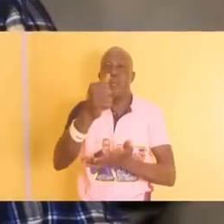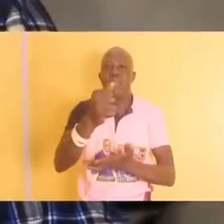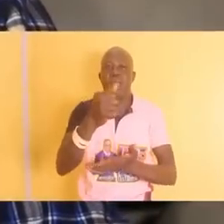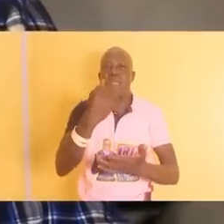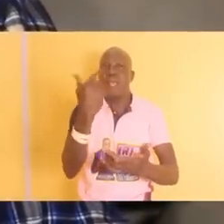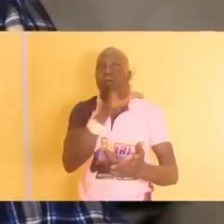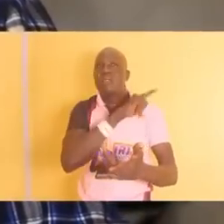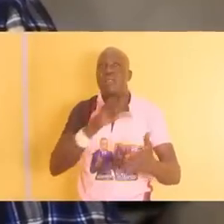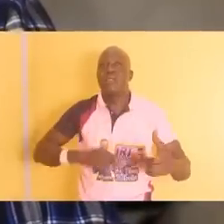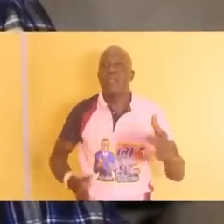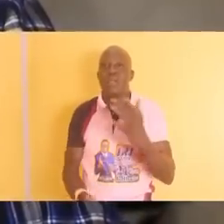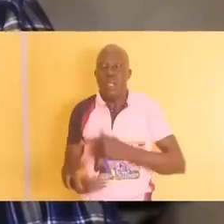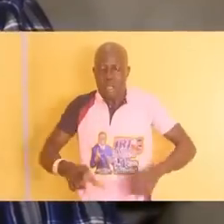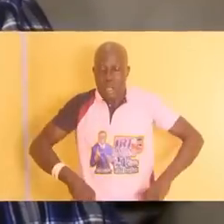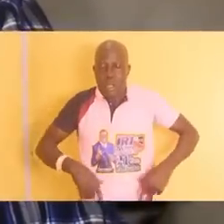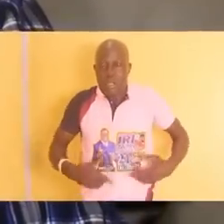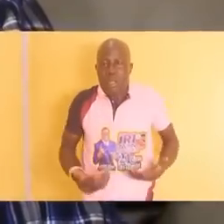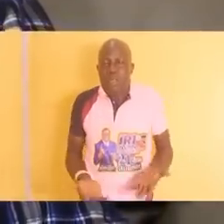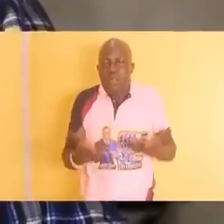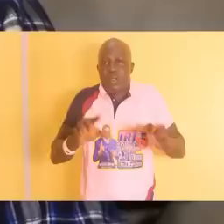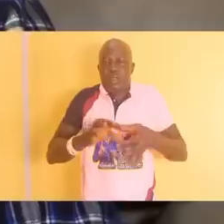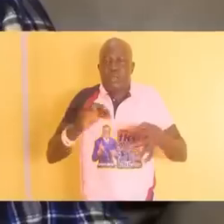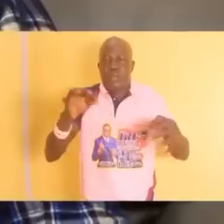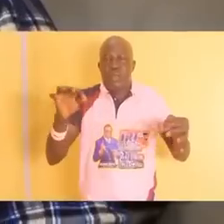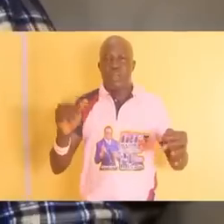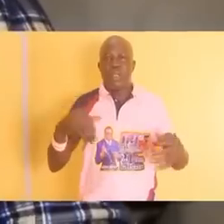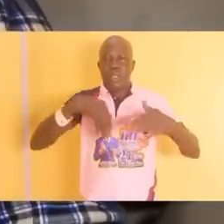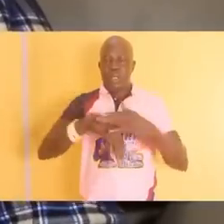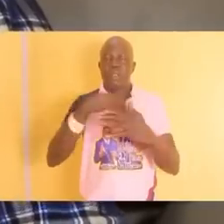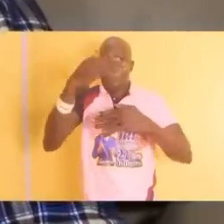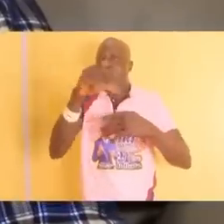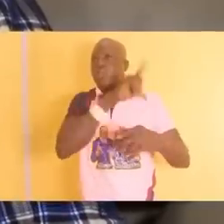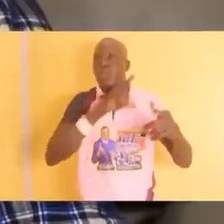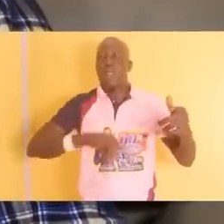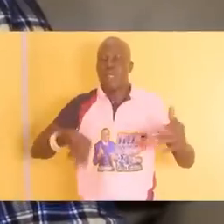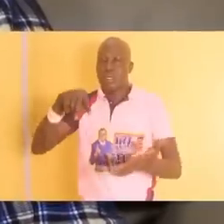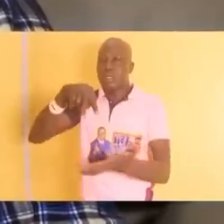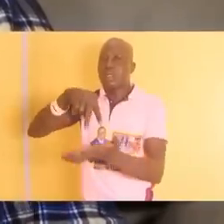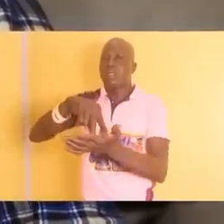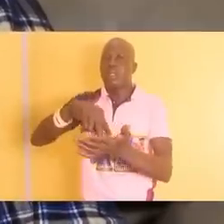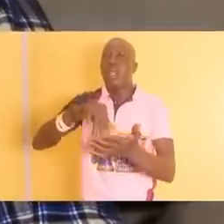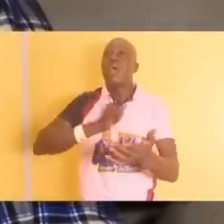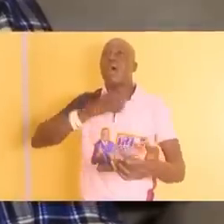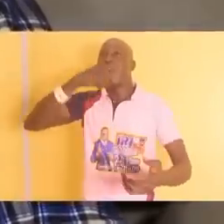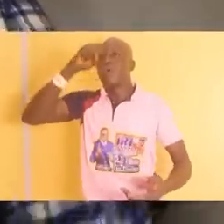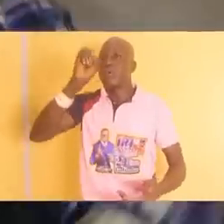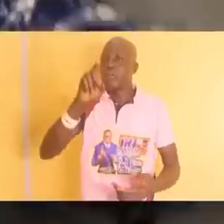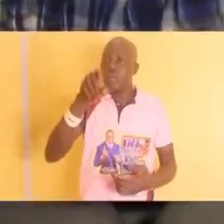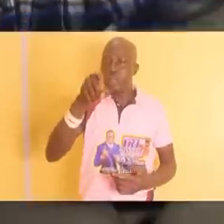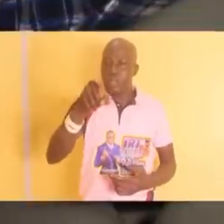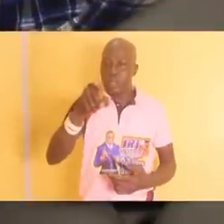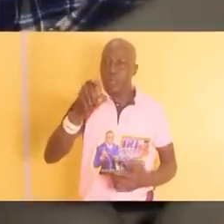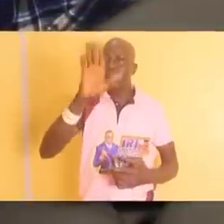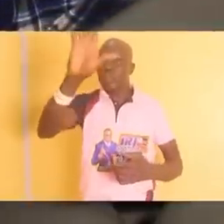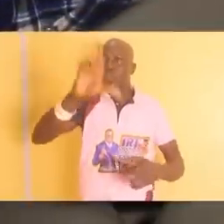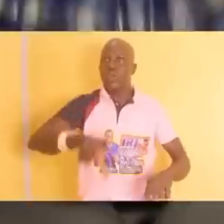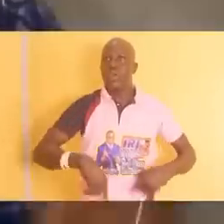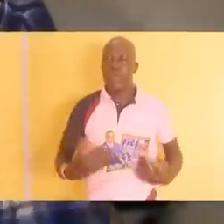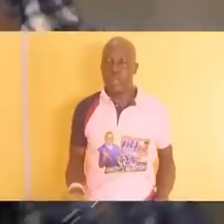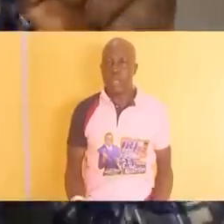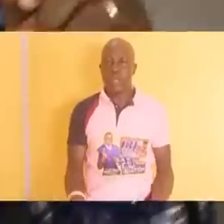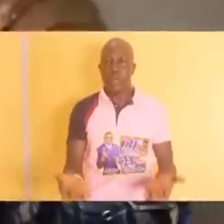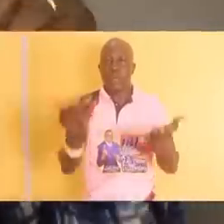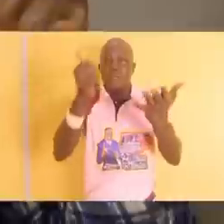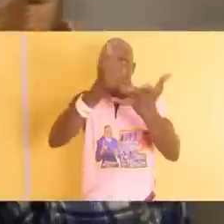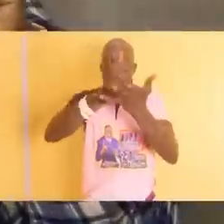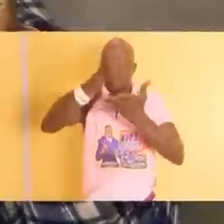Bí Olúwa ti ń bẹ tí ẹ̀mí ẹ̀ wá. Has not lived an experience. Ní iwájú Olúwa tí ẹ̀mí. Before the Lord, the word that I stand. Ní mo pàṣẹ fún ọ. I decree to you. Ayé ẹ̀ máa dìde.